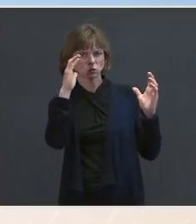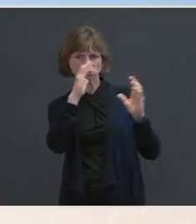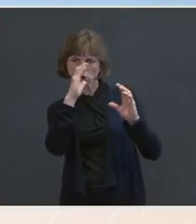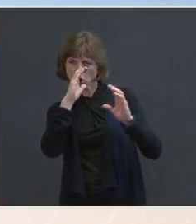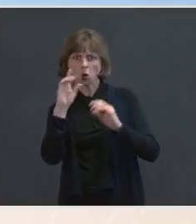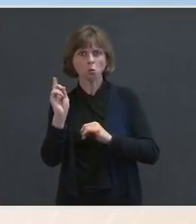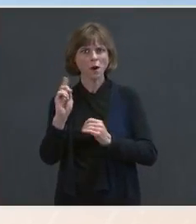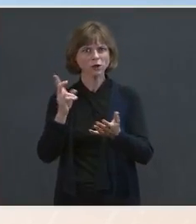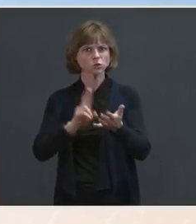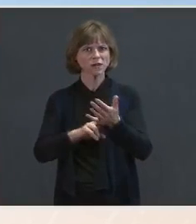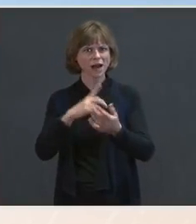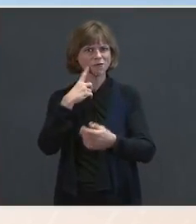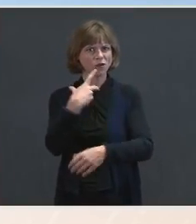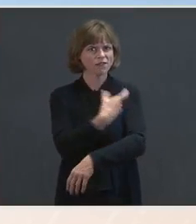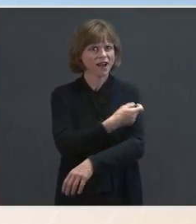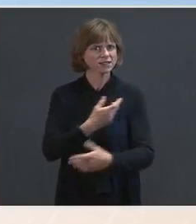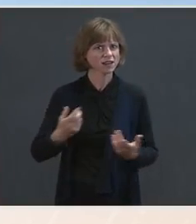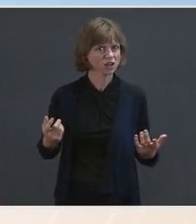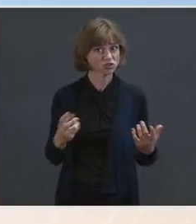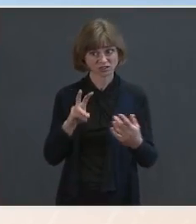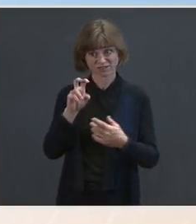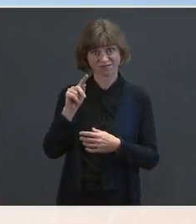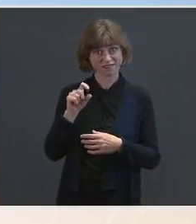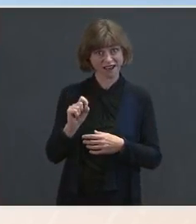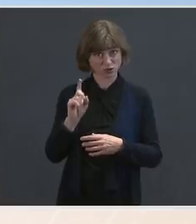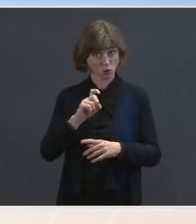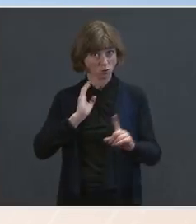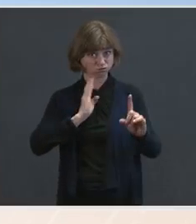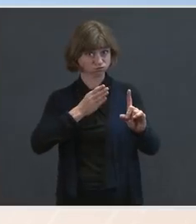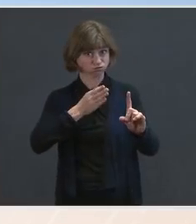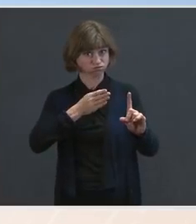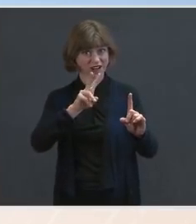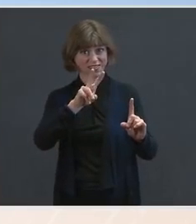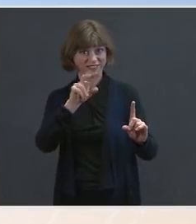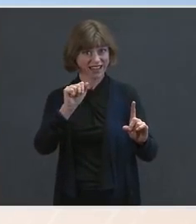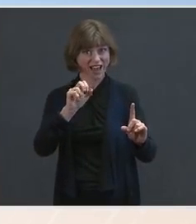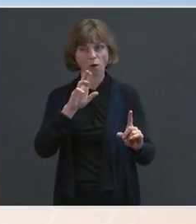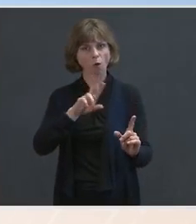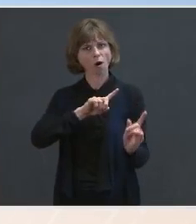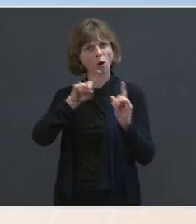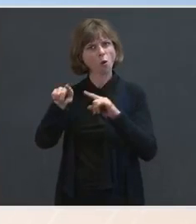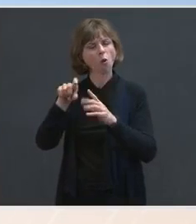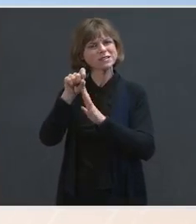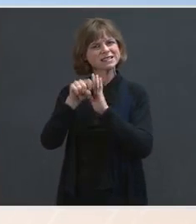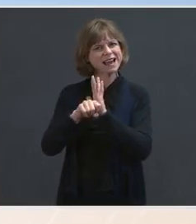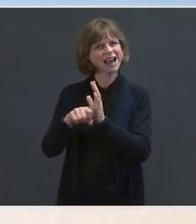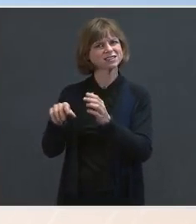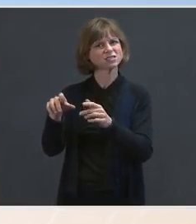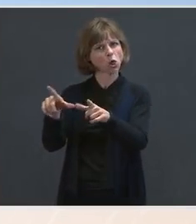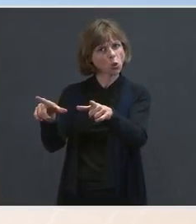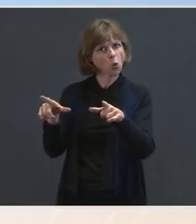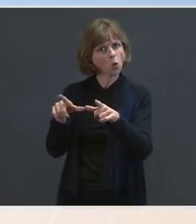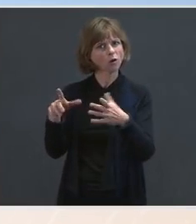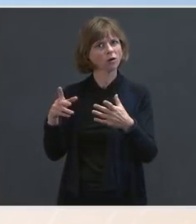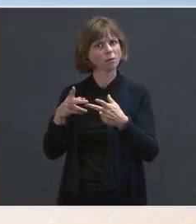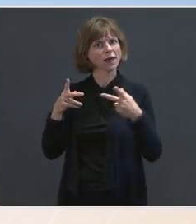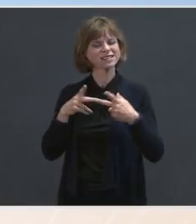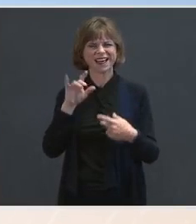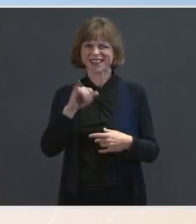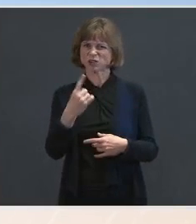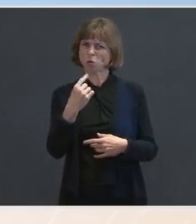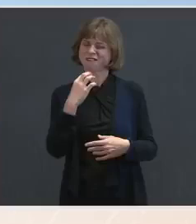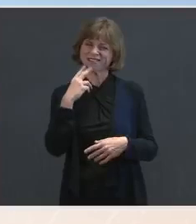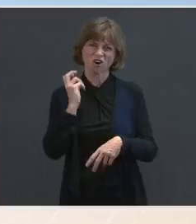for vaccinations? Should they be going to the VA or should they be going to their states and localities? It's certainly been one of the trickiest parts